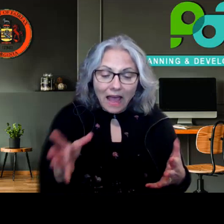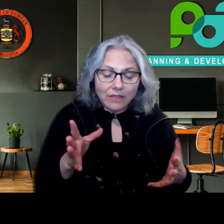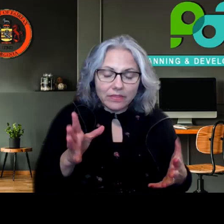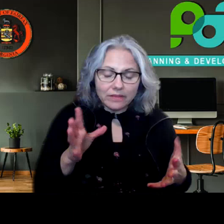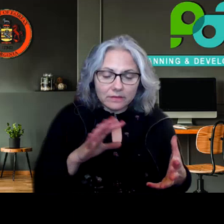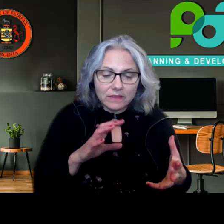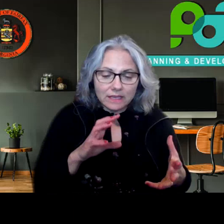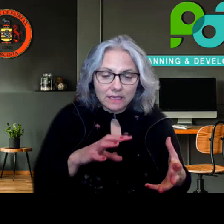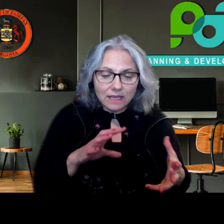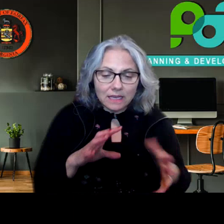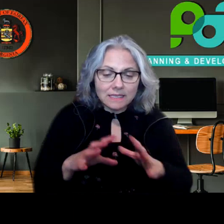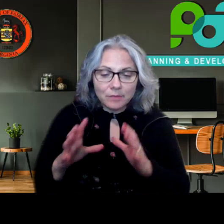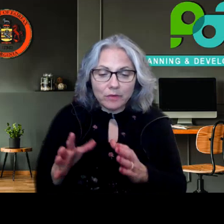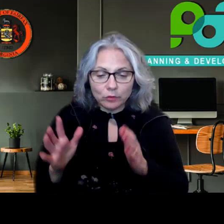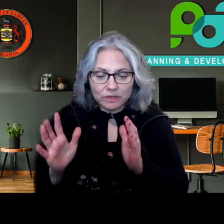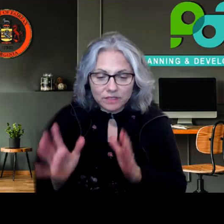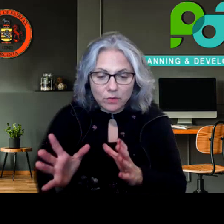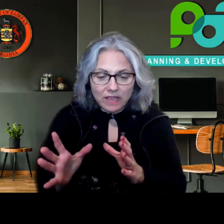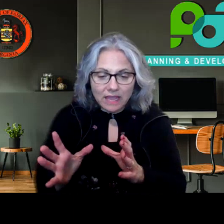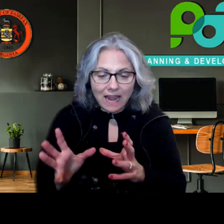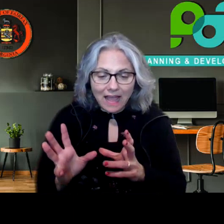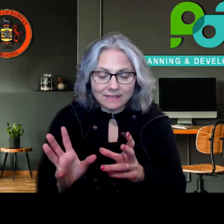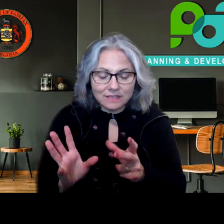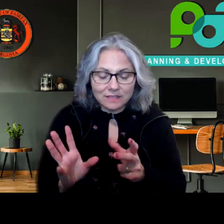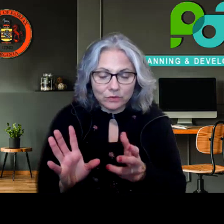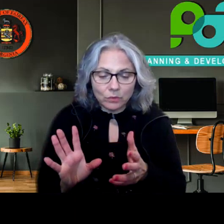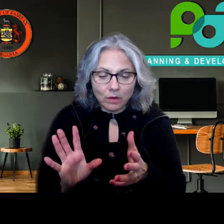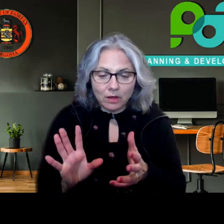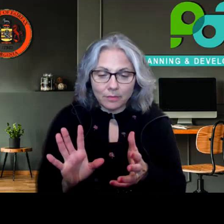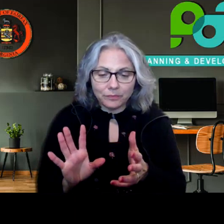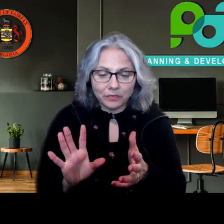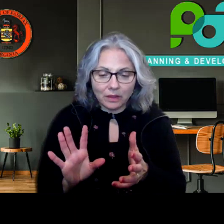we have anytime you have a rezoning, it has